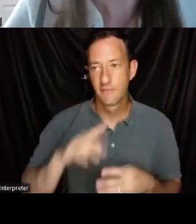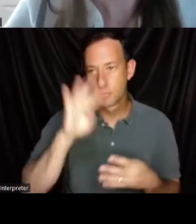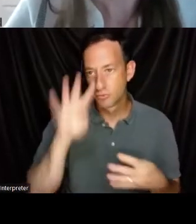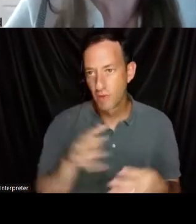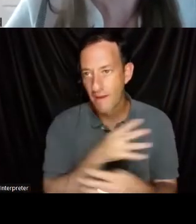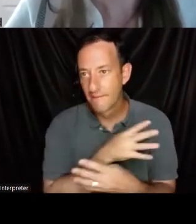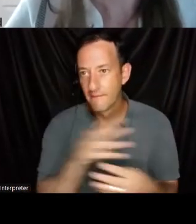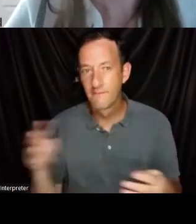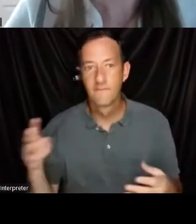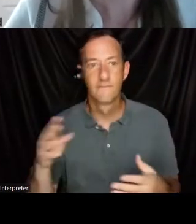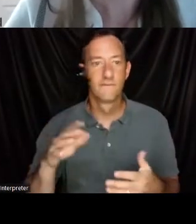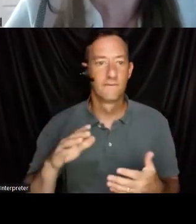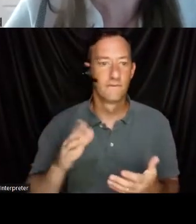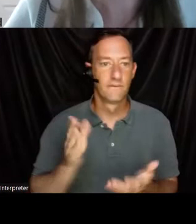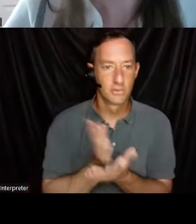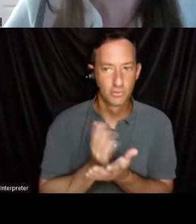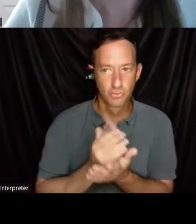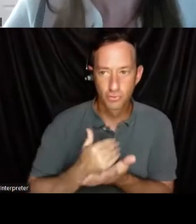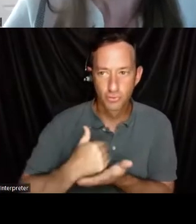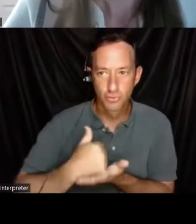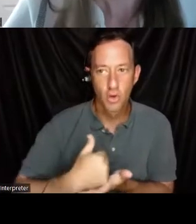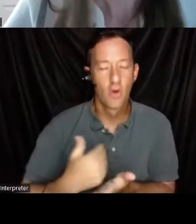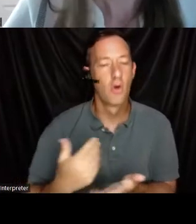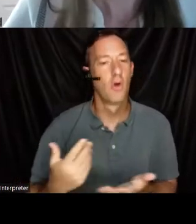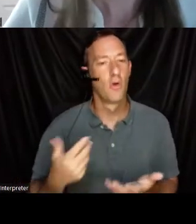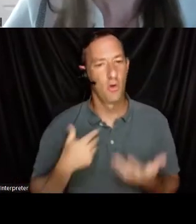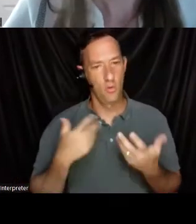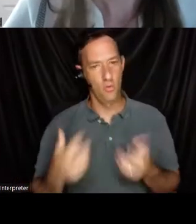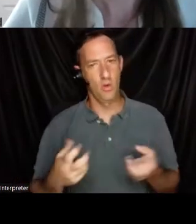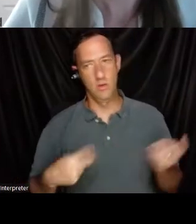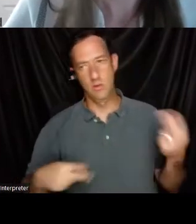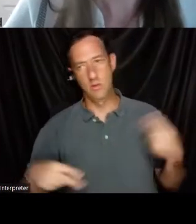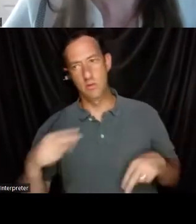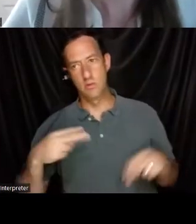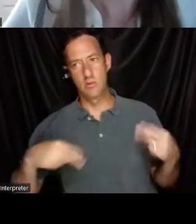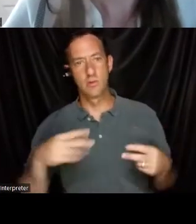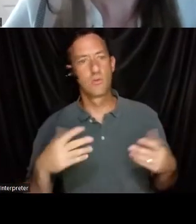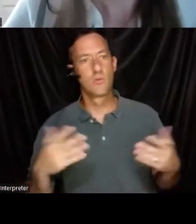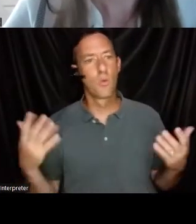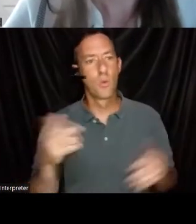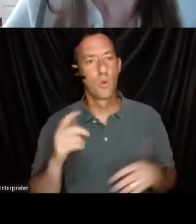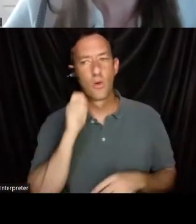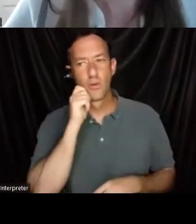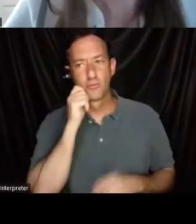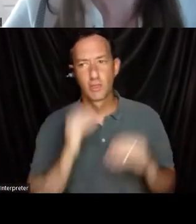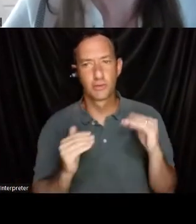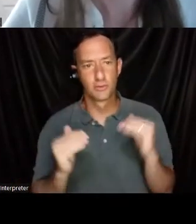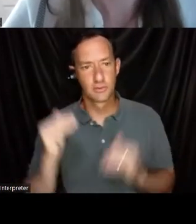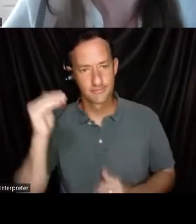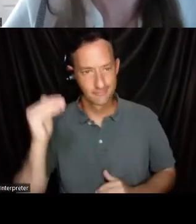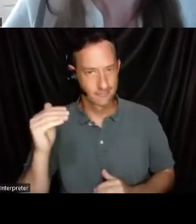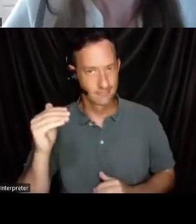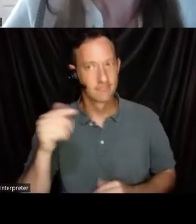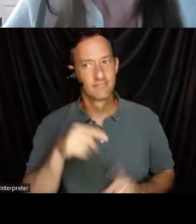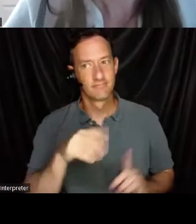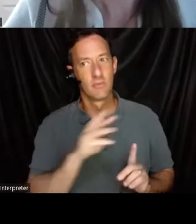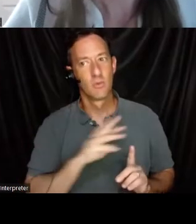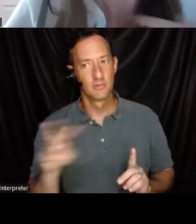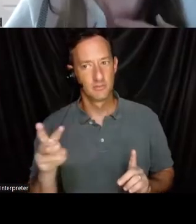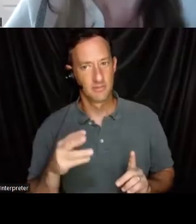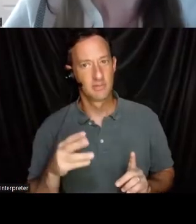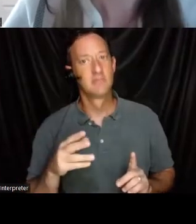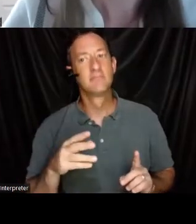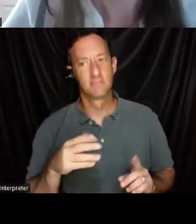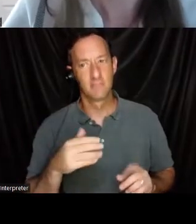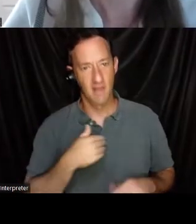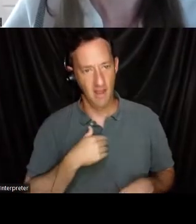helpful charts and graphs. I wanted to sort of check out what are the racial disparities that this website has related to where